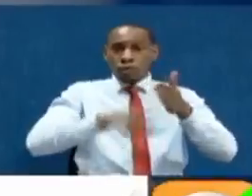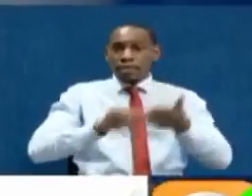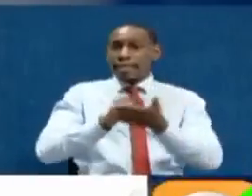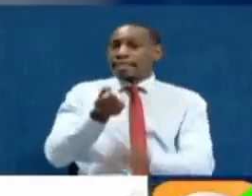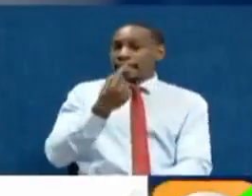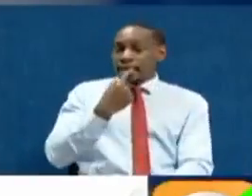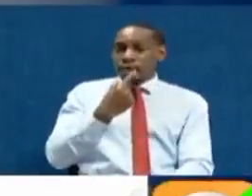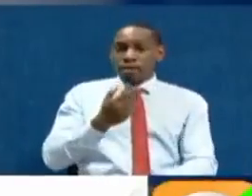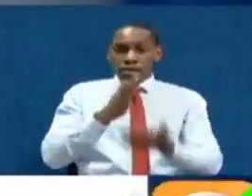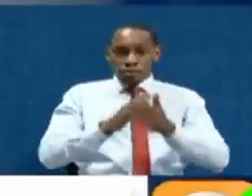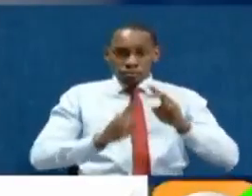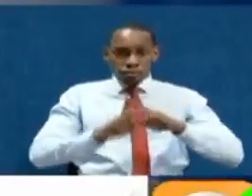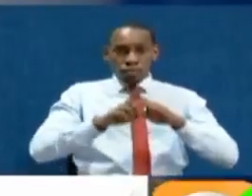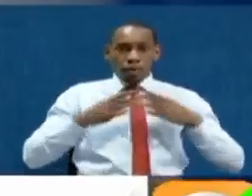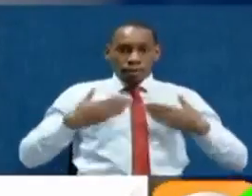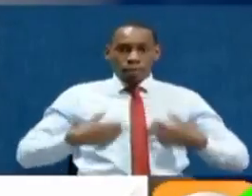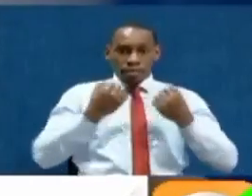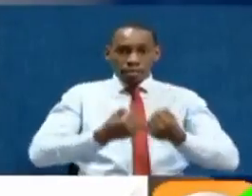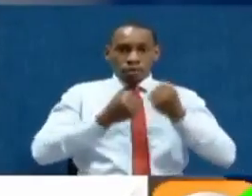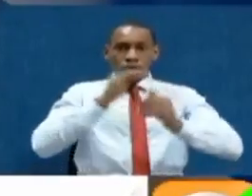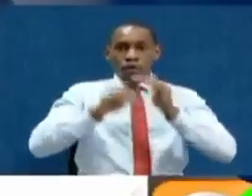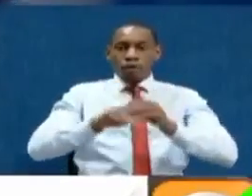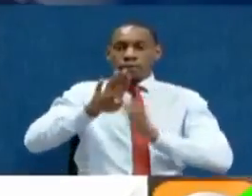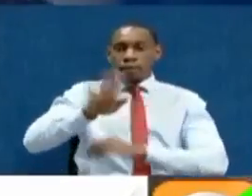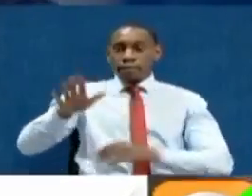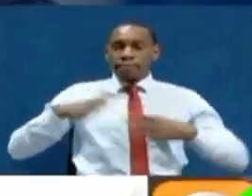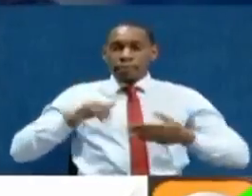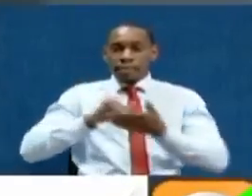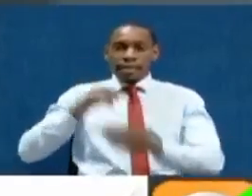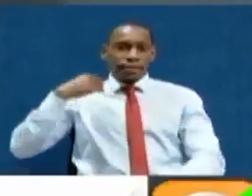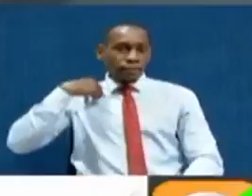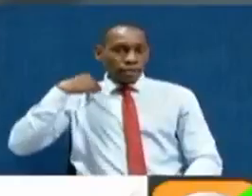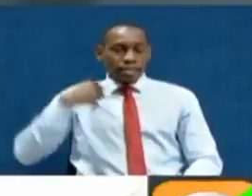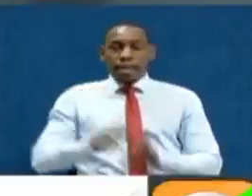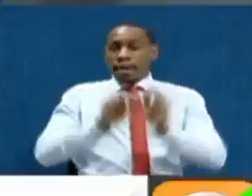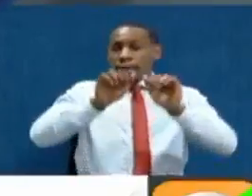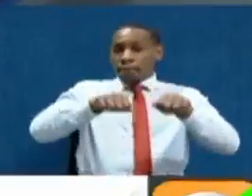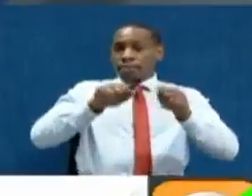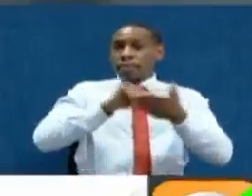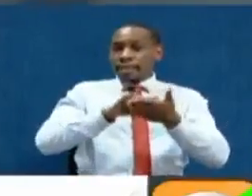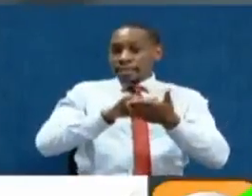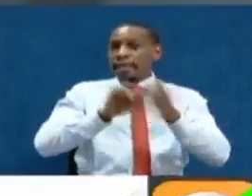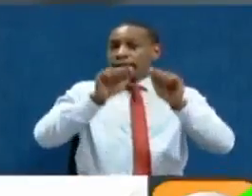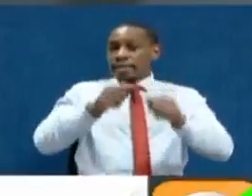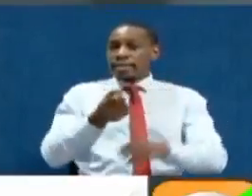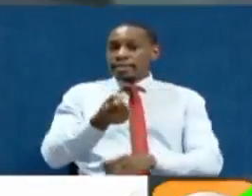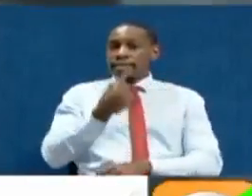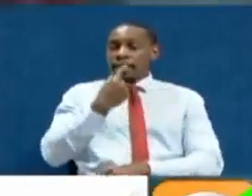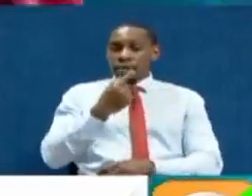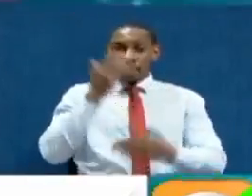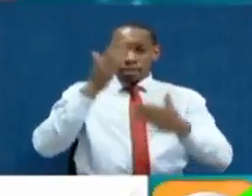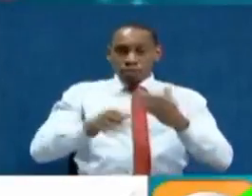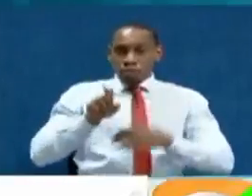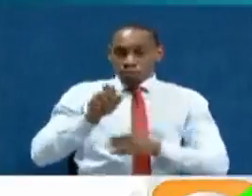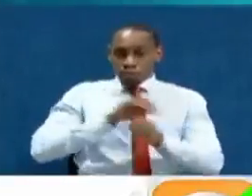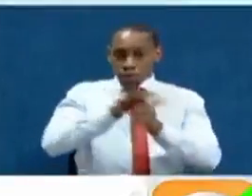the vaccine triggered immune response in all 45 volunteers who received it, potentially making it possible for the vaccine to